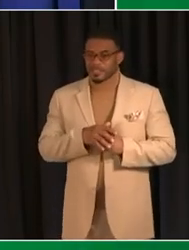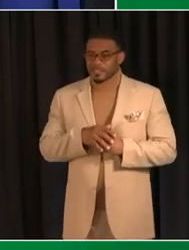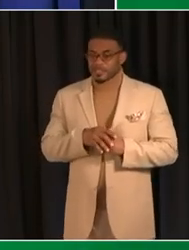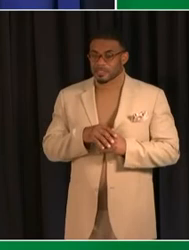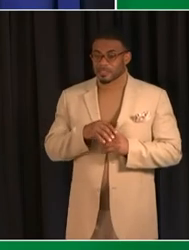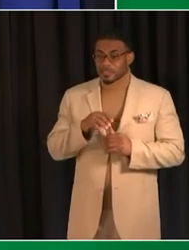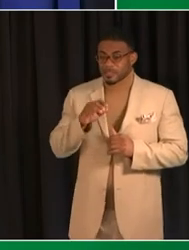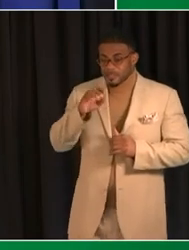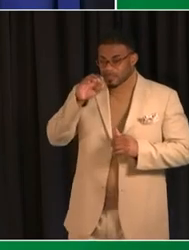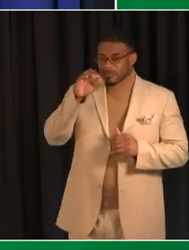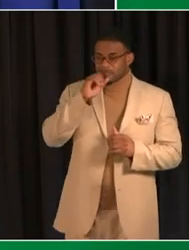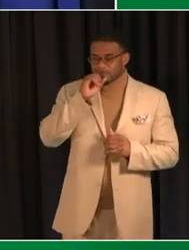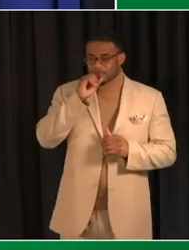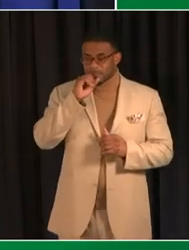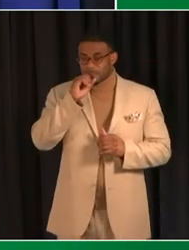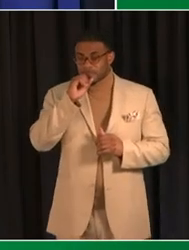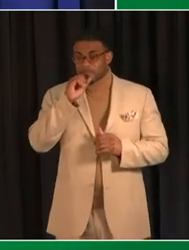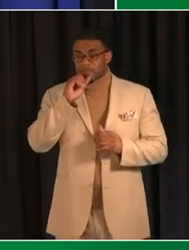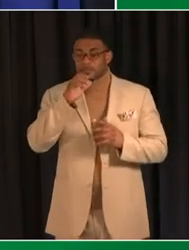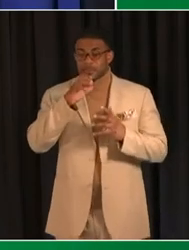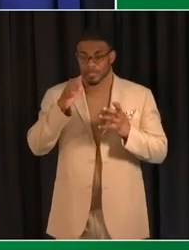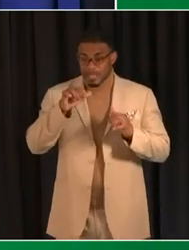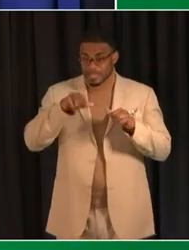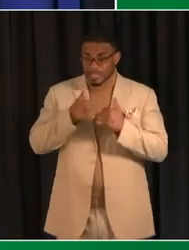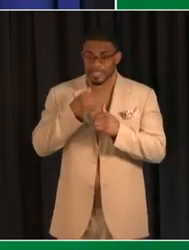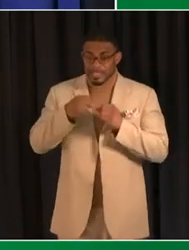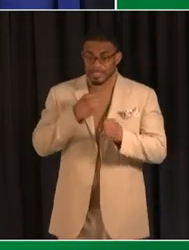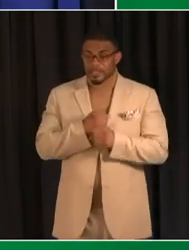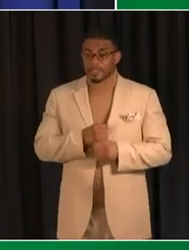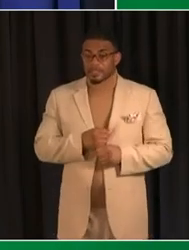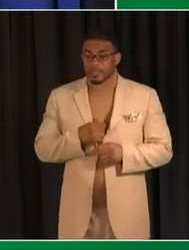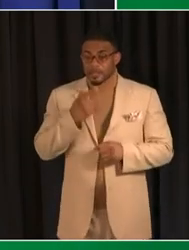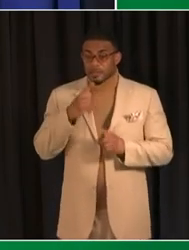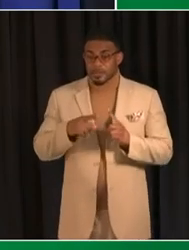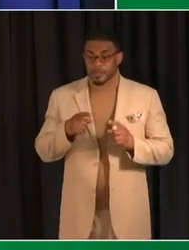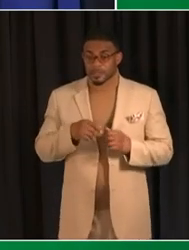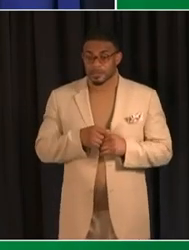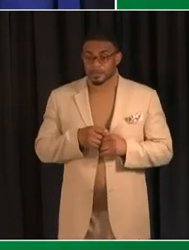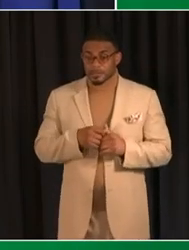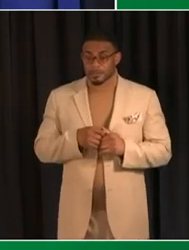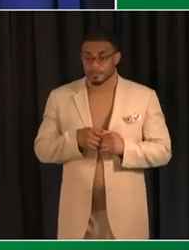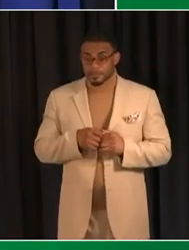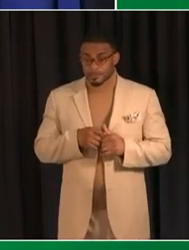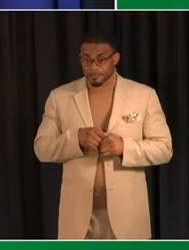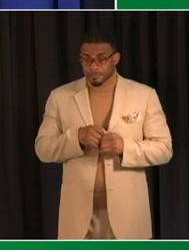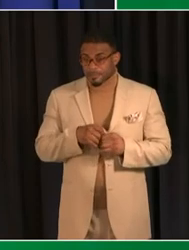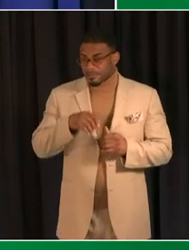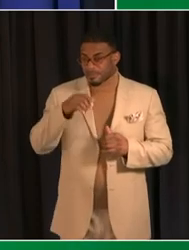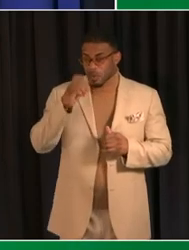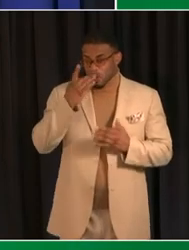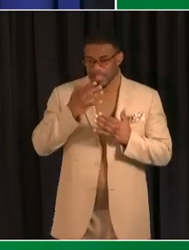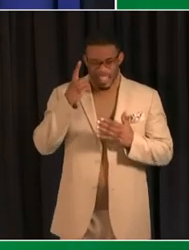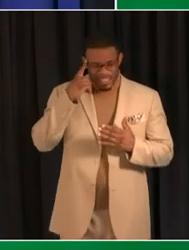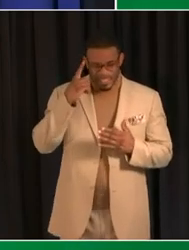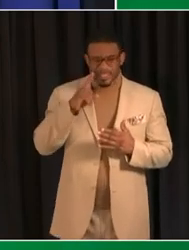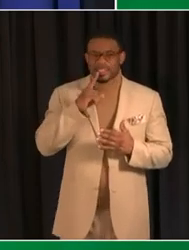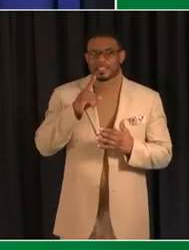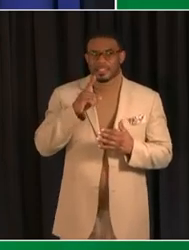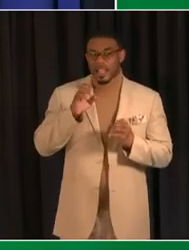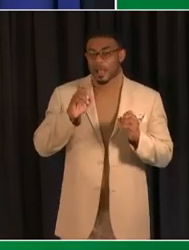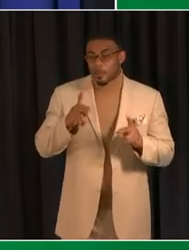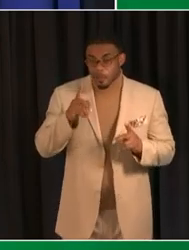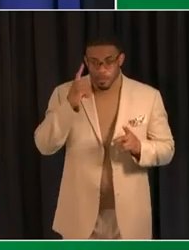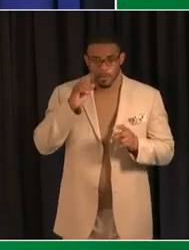There's been a tremendously challenging year, but the one thing that I think